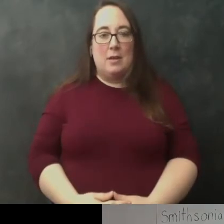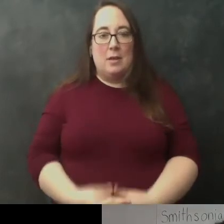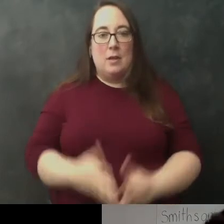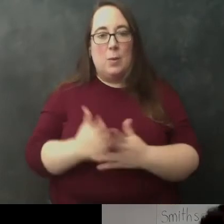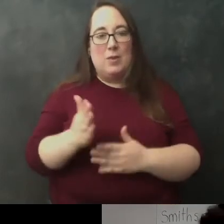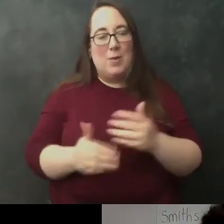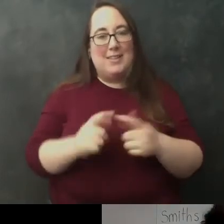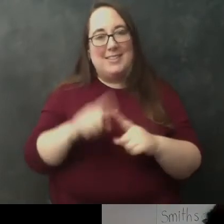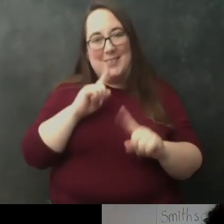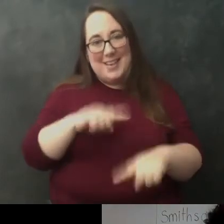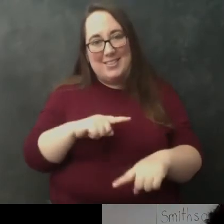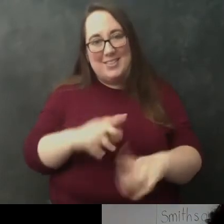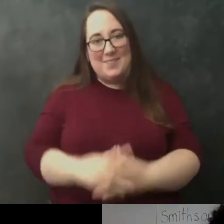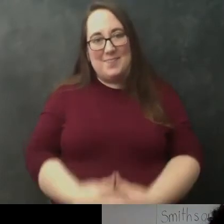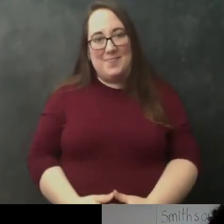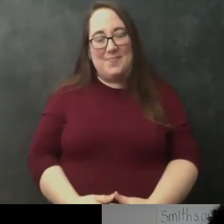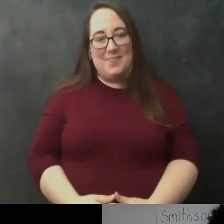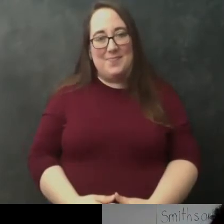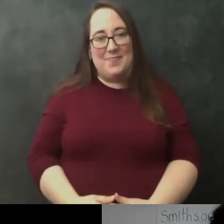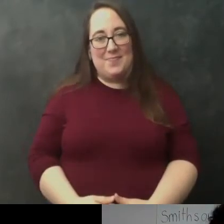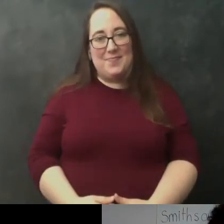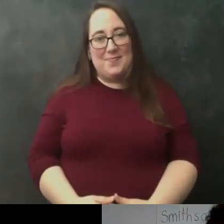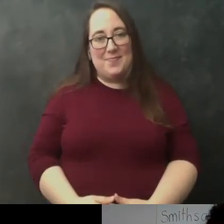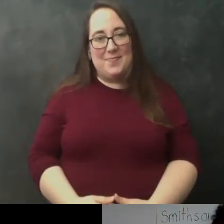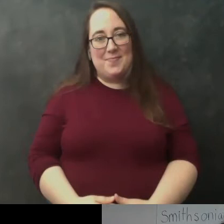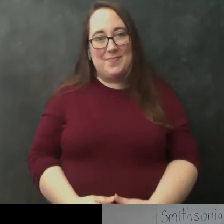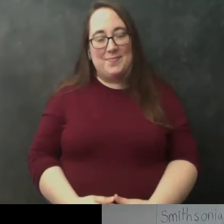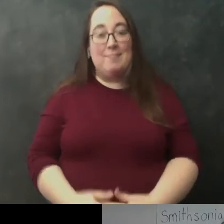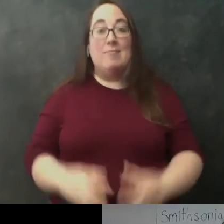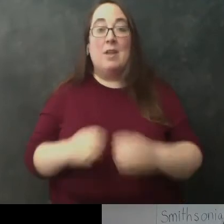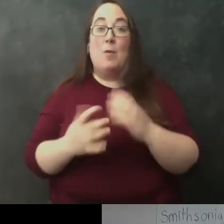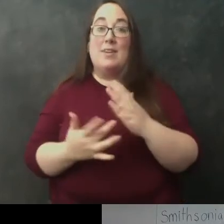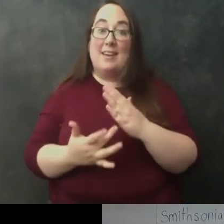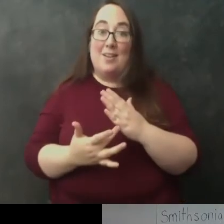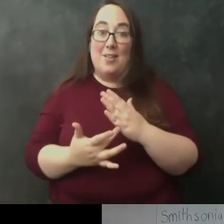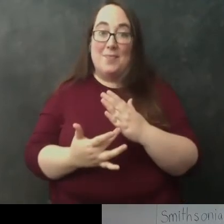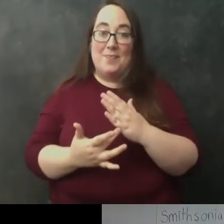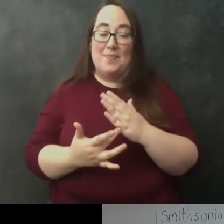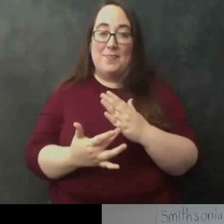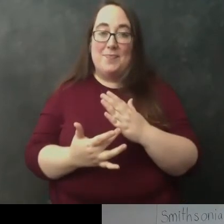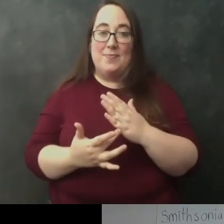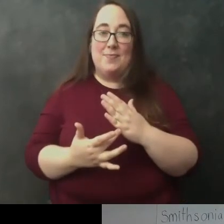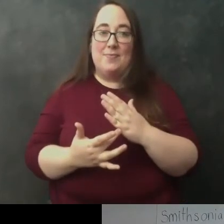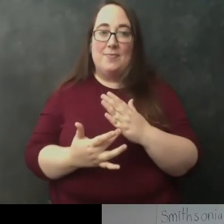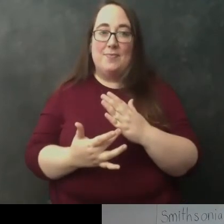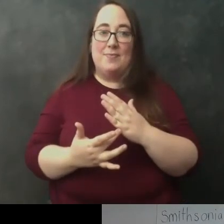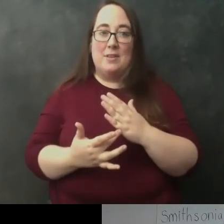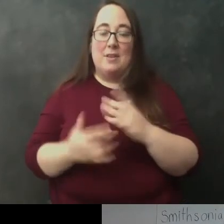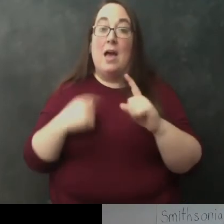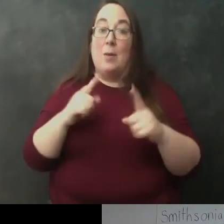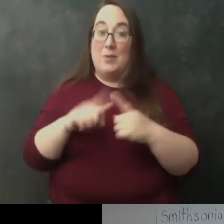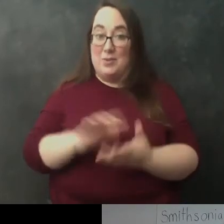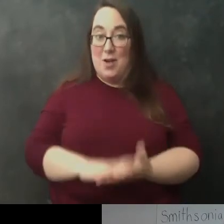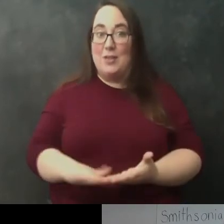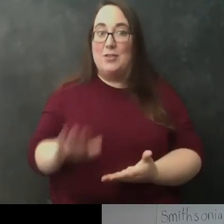question. But I suppose on a more technical note, so I went to college. So